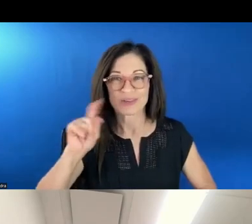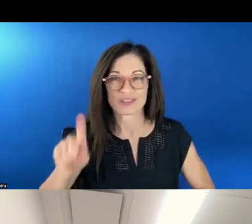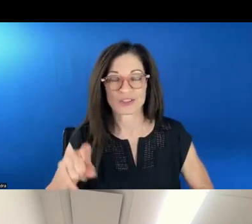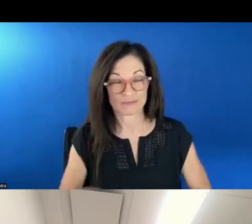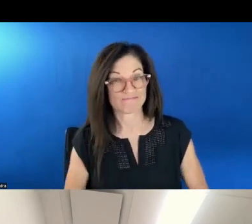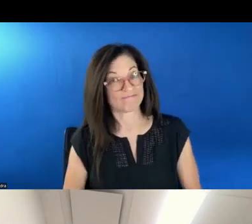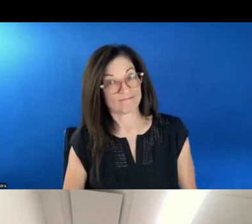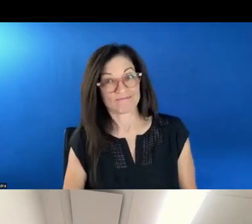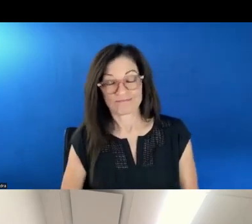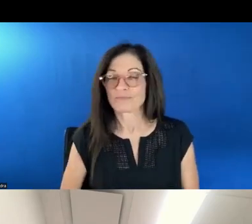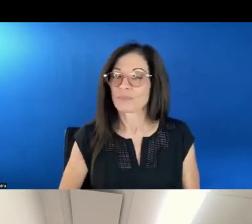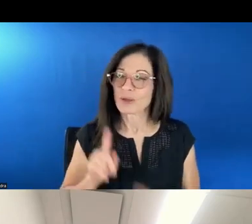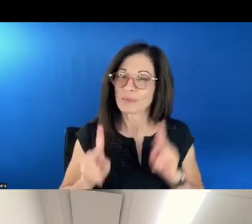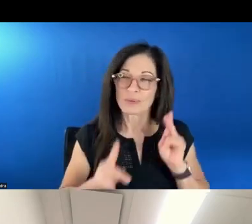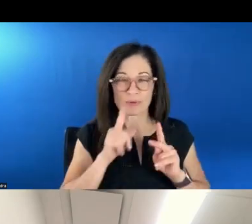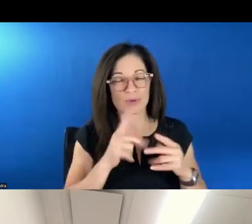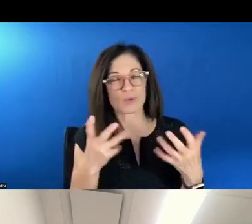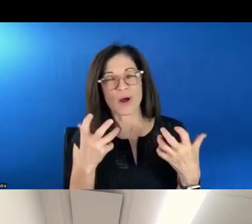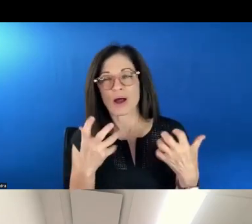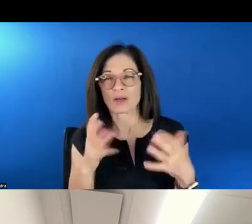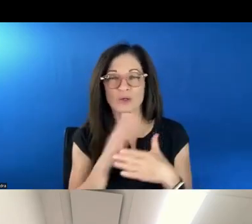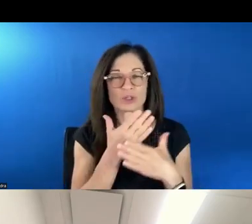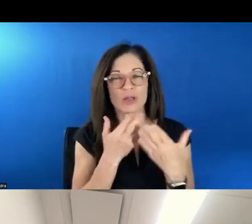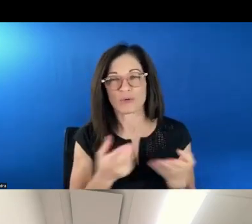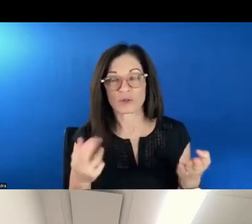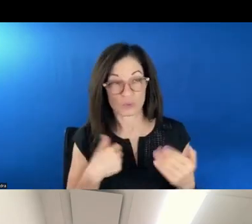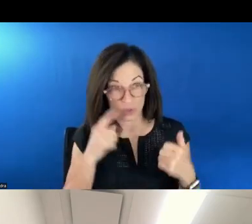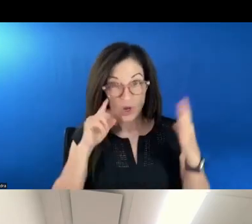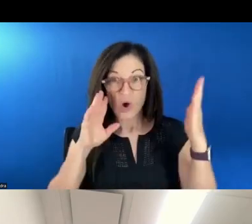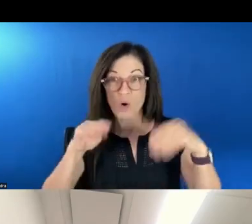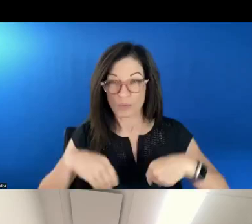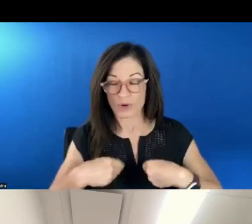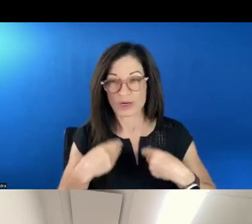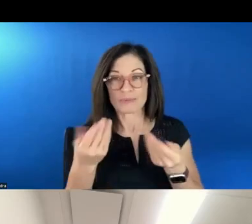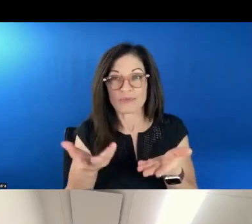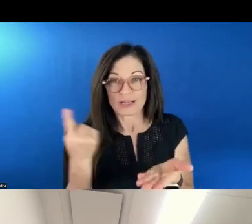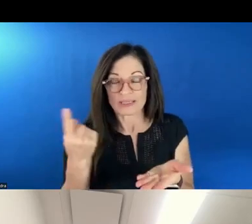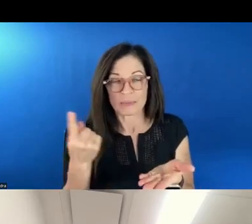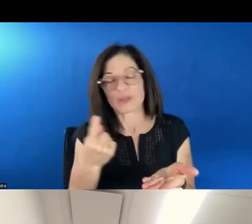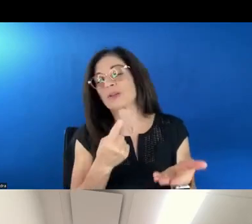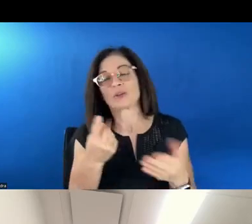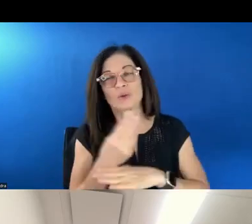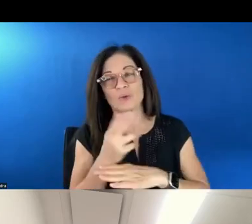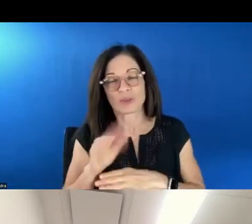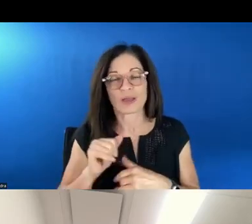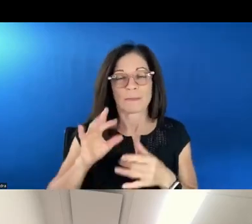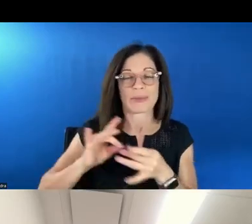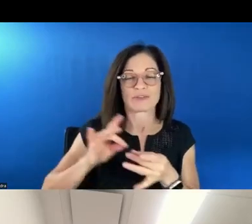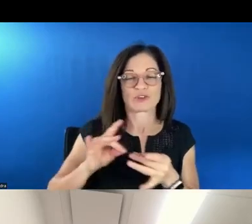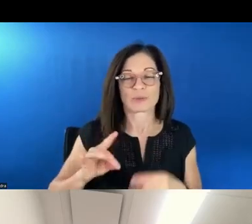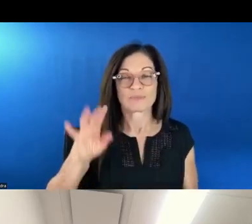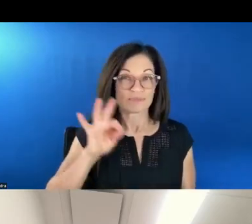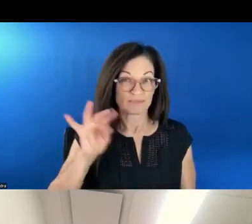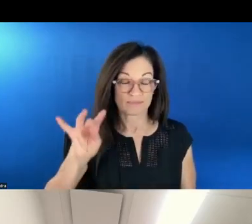People are really hungry to share this resource, and we hope we're giving them something to anchor their efforts and messaging too. The